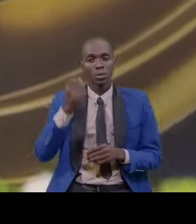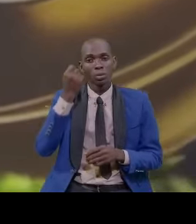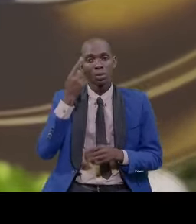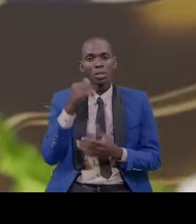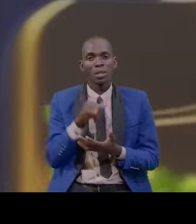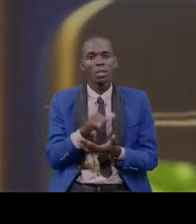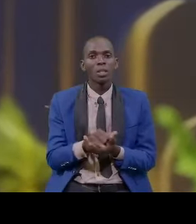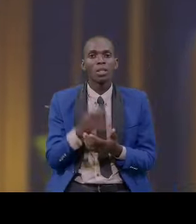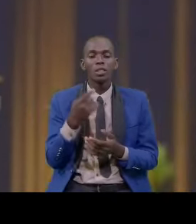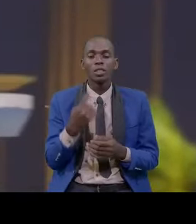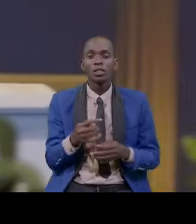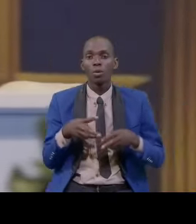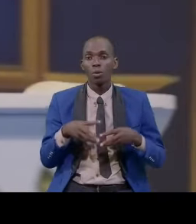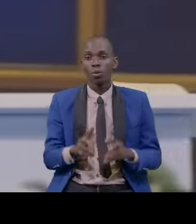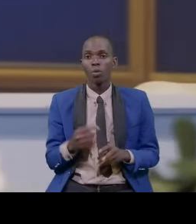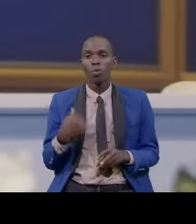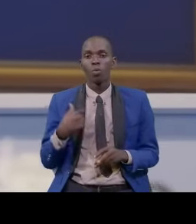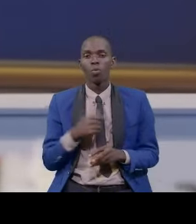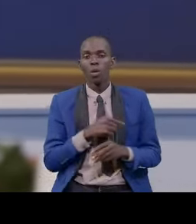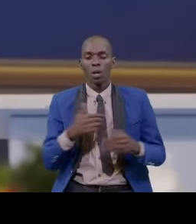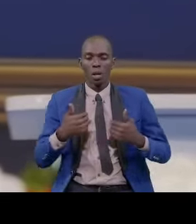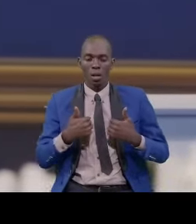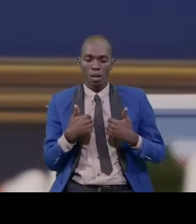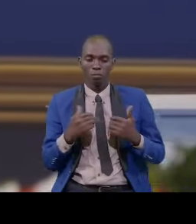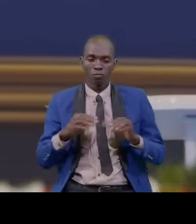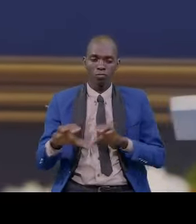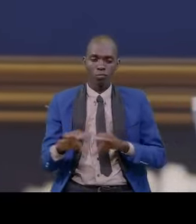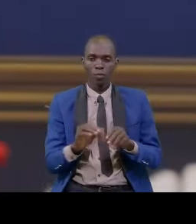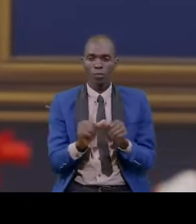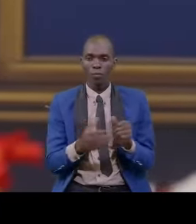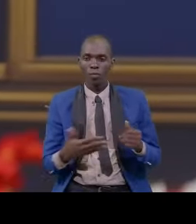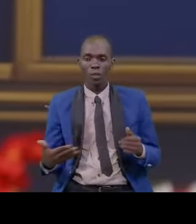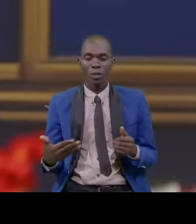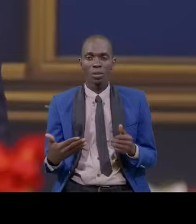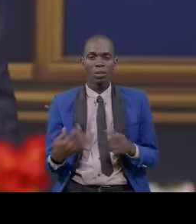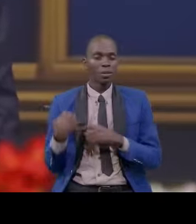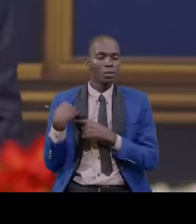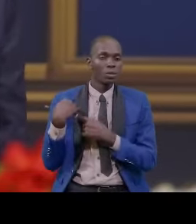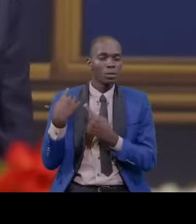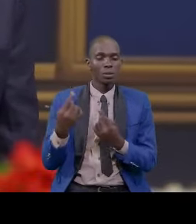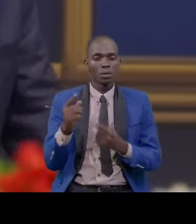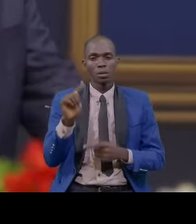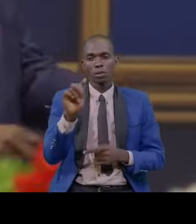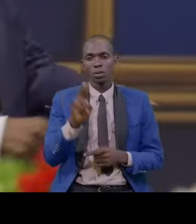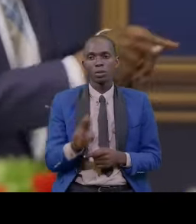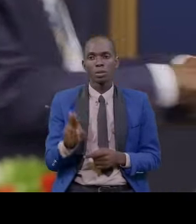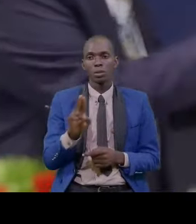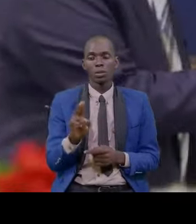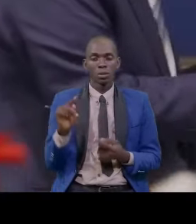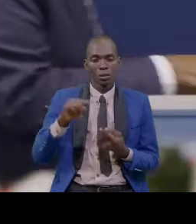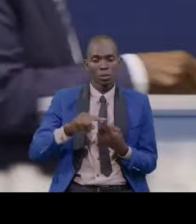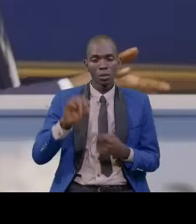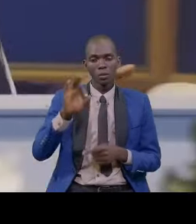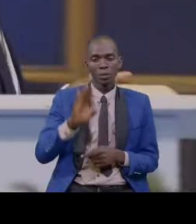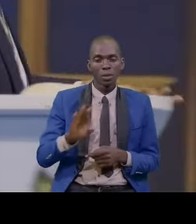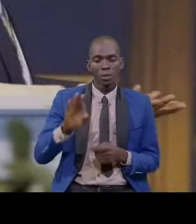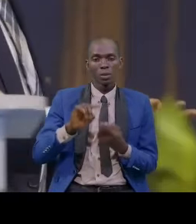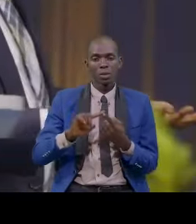we have approached everything we did from Thursday to Friday, to